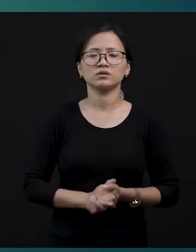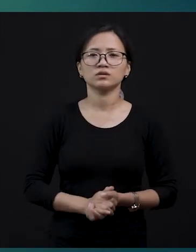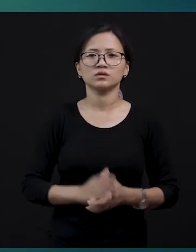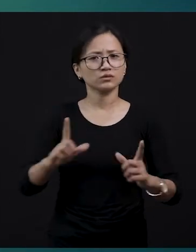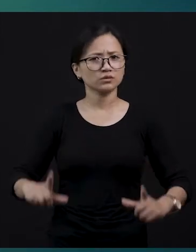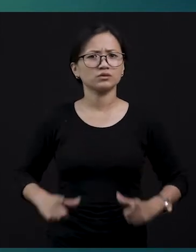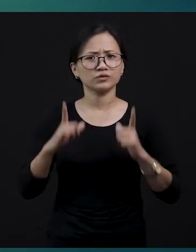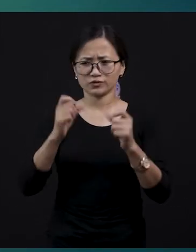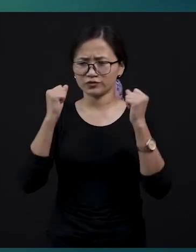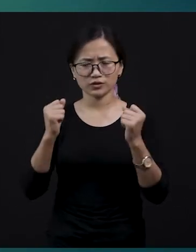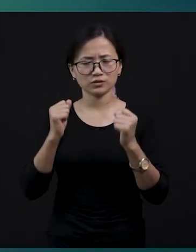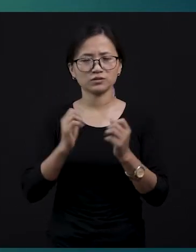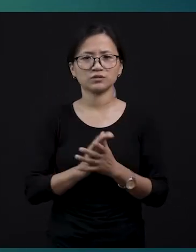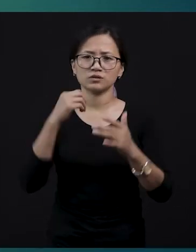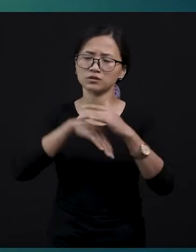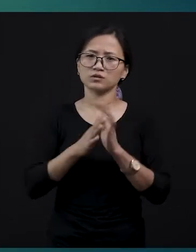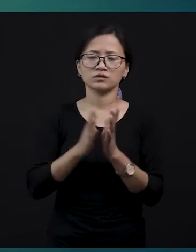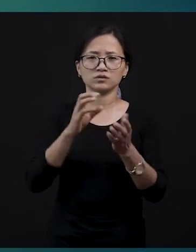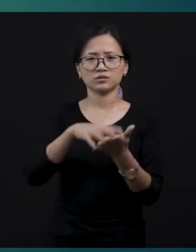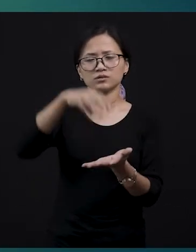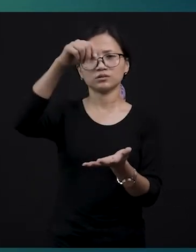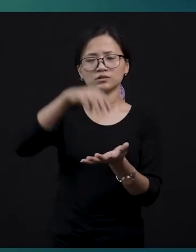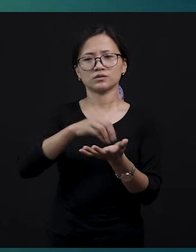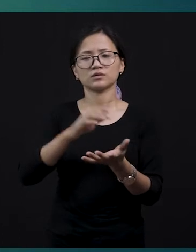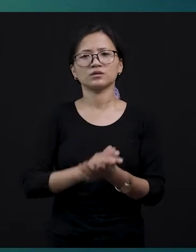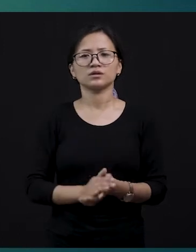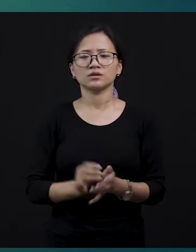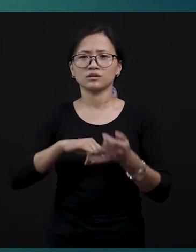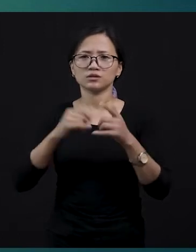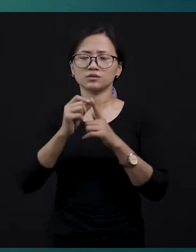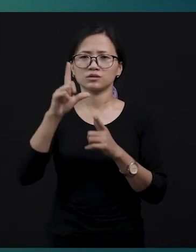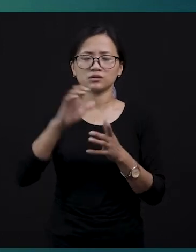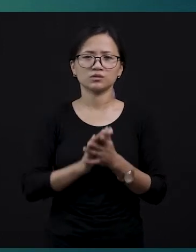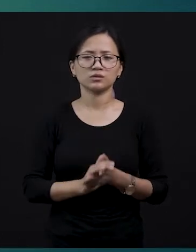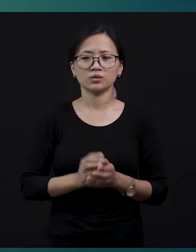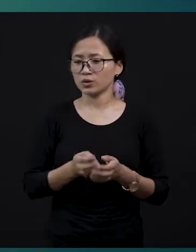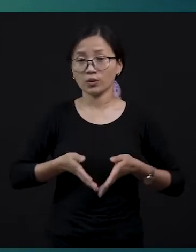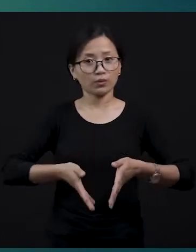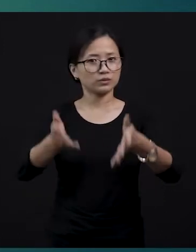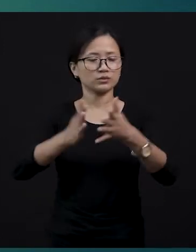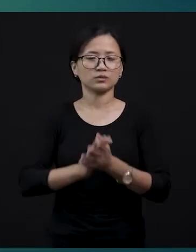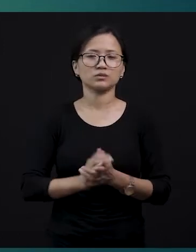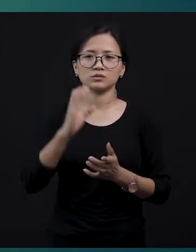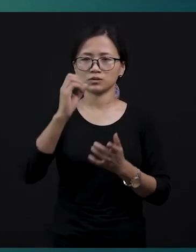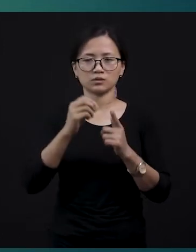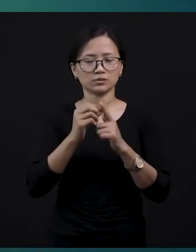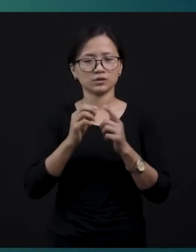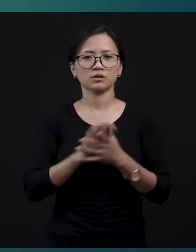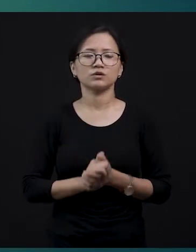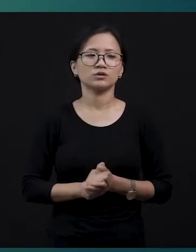they also find it difficult to live in the desert, so they find special ways to cope with the harsh